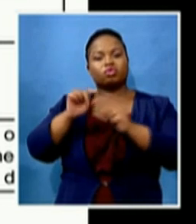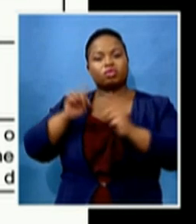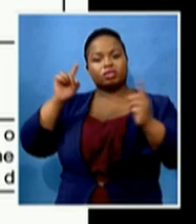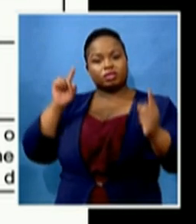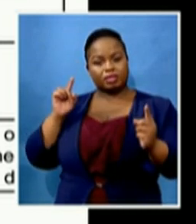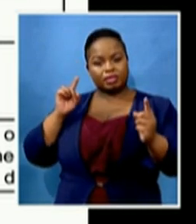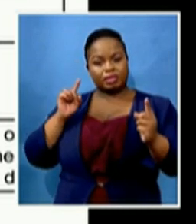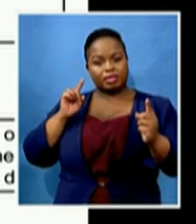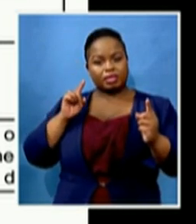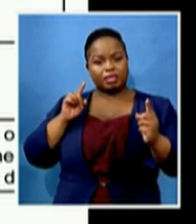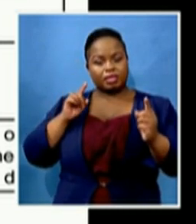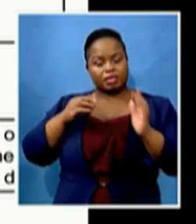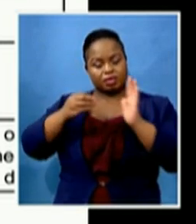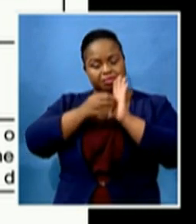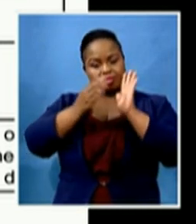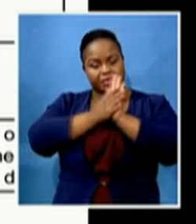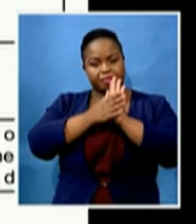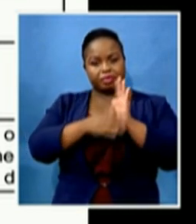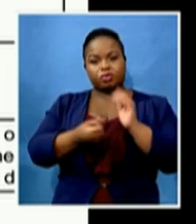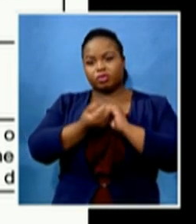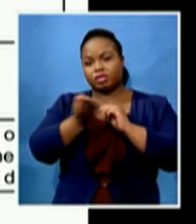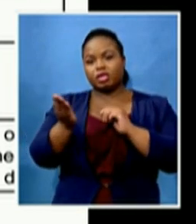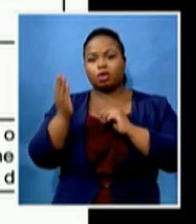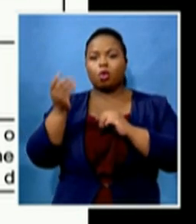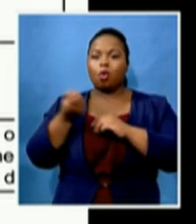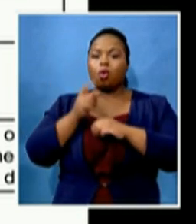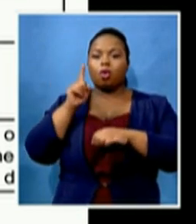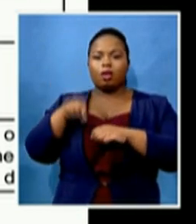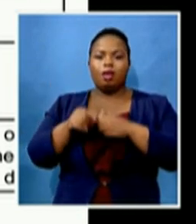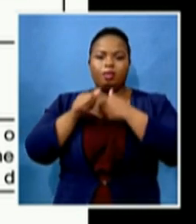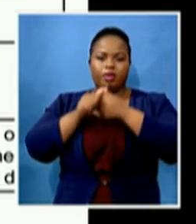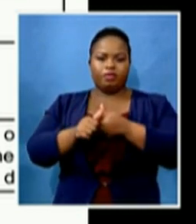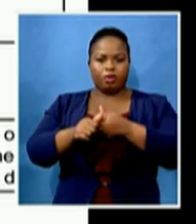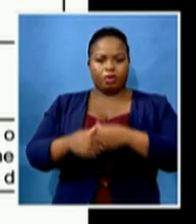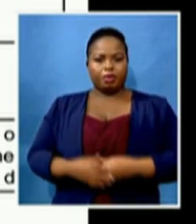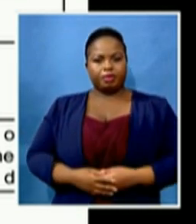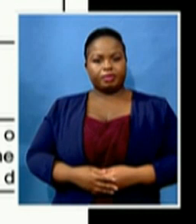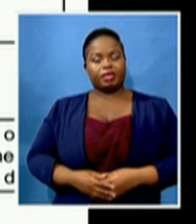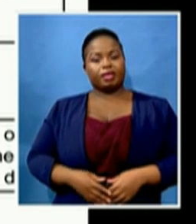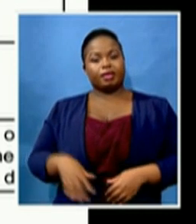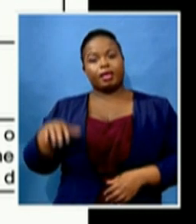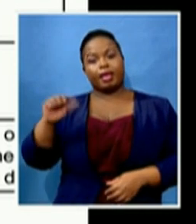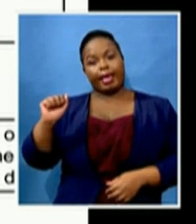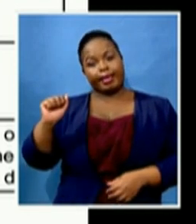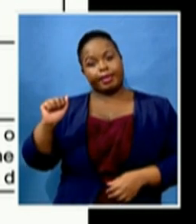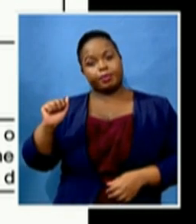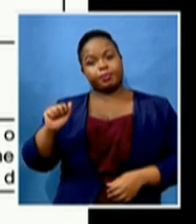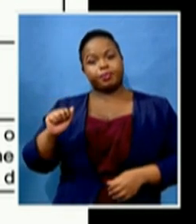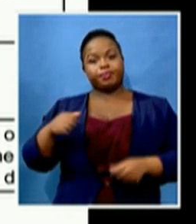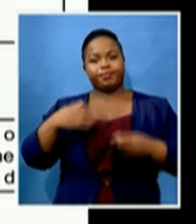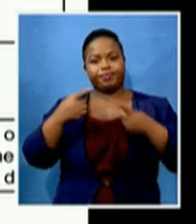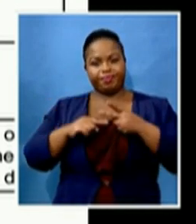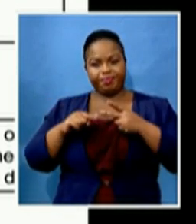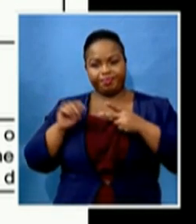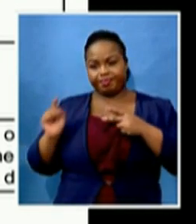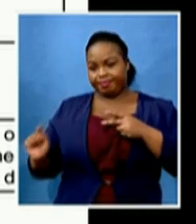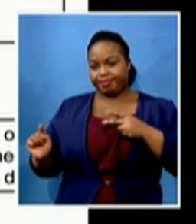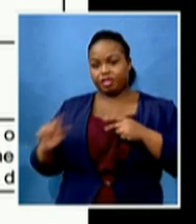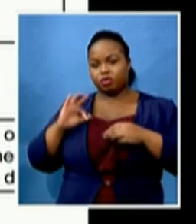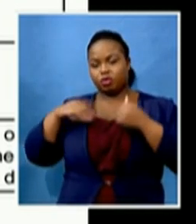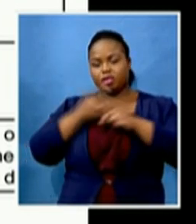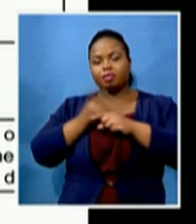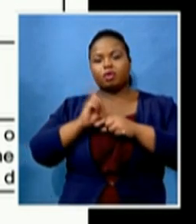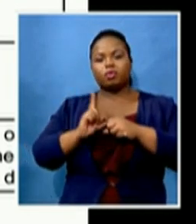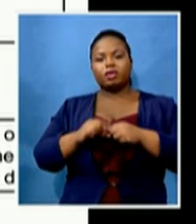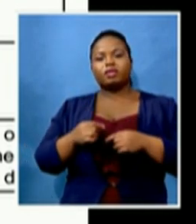top-down. Alpha is a parameter that basically speaks to the efficiency of the non-pharmaceutical interventions, and it